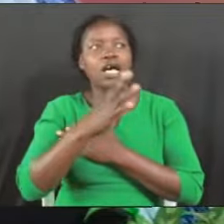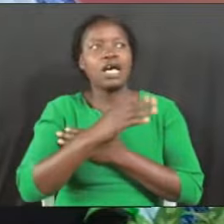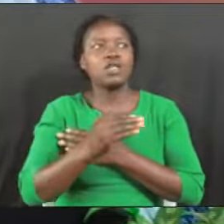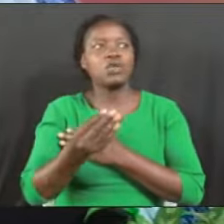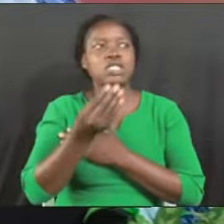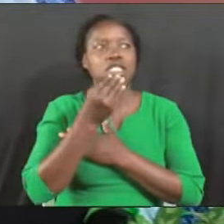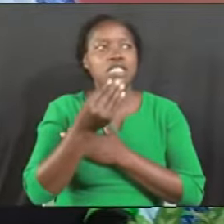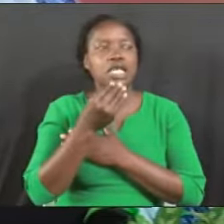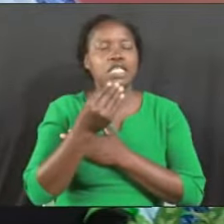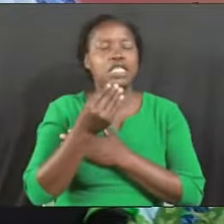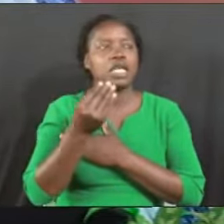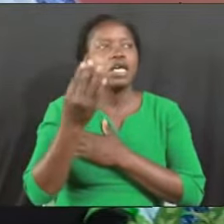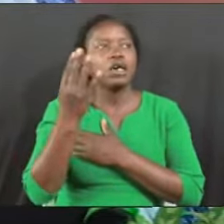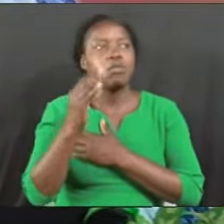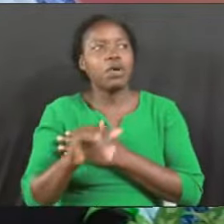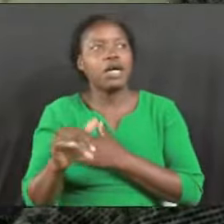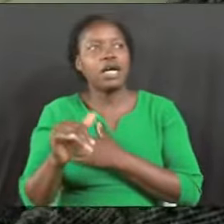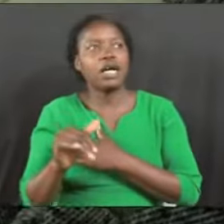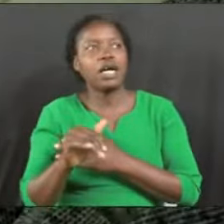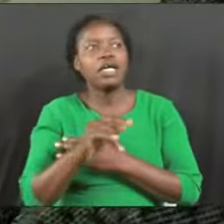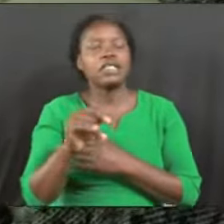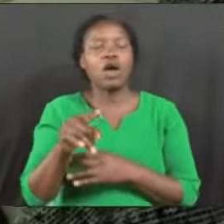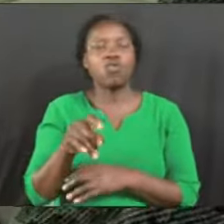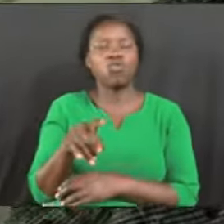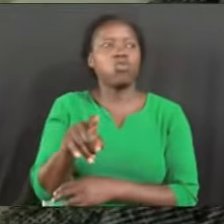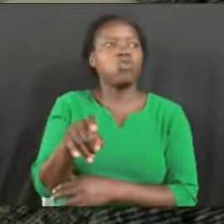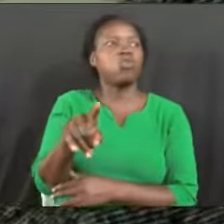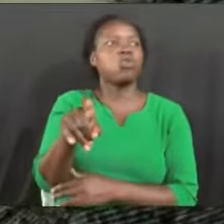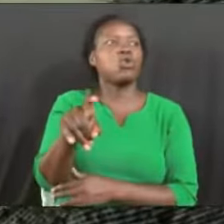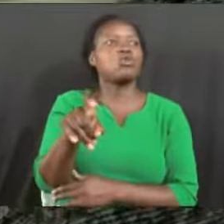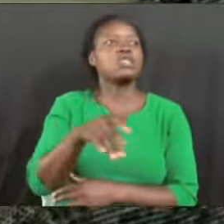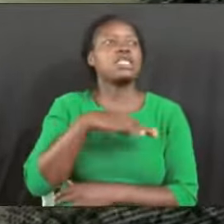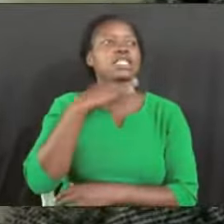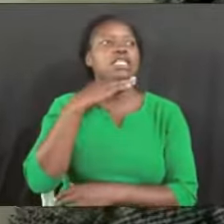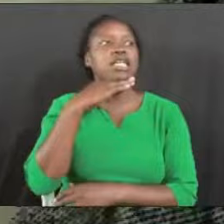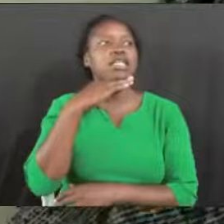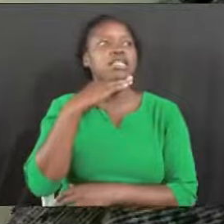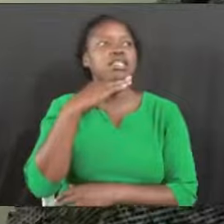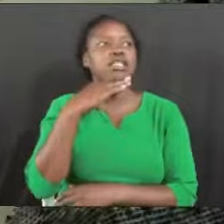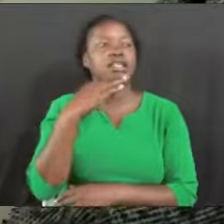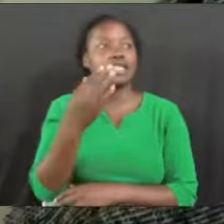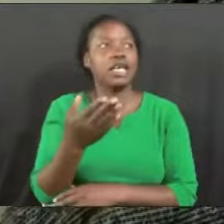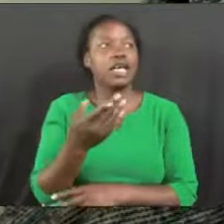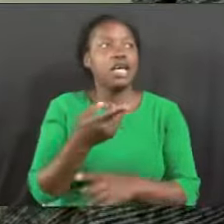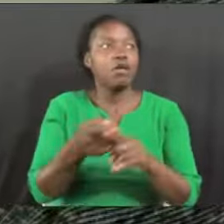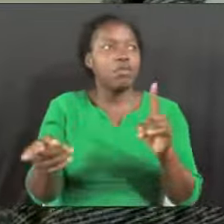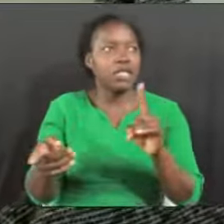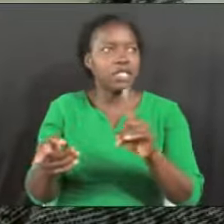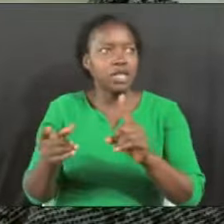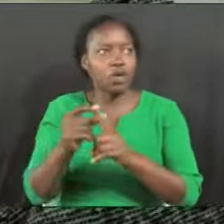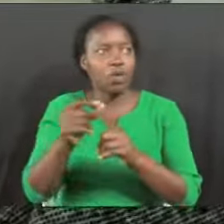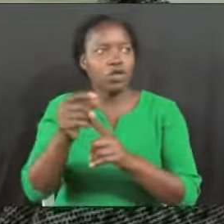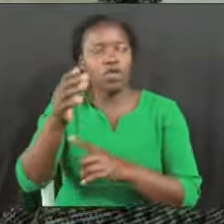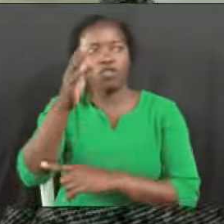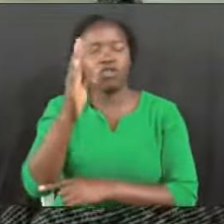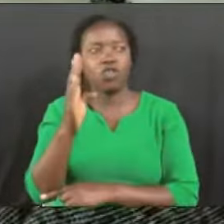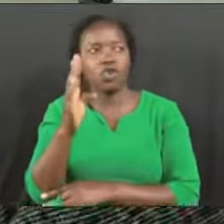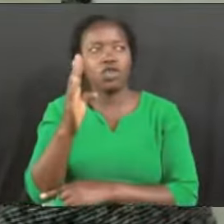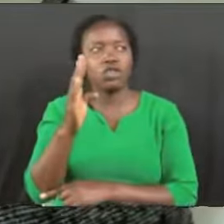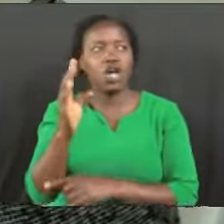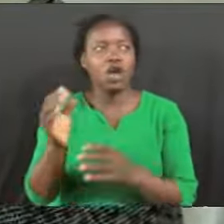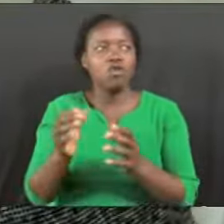he was eaten by worms and died. But the word of God